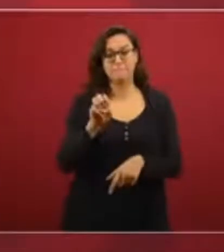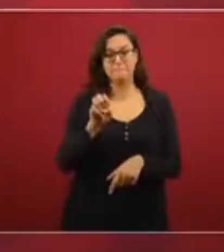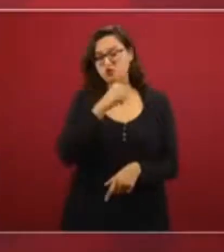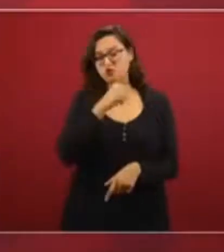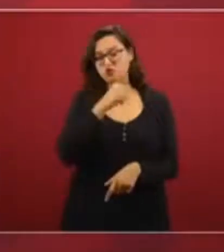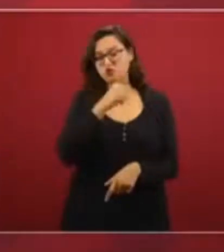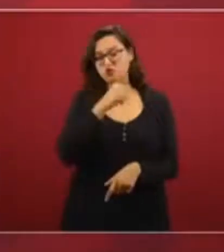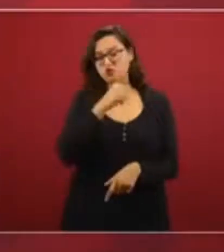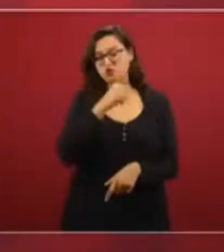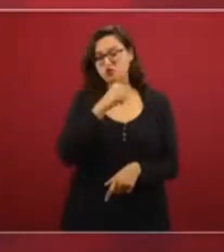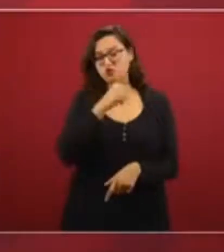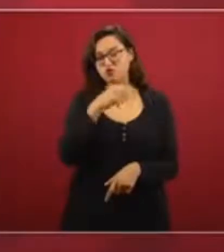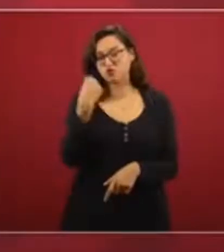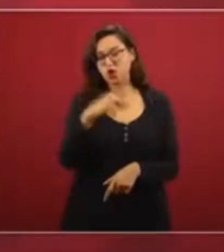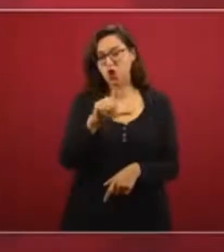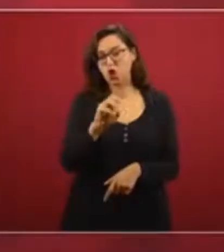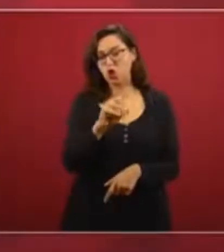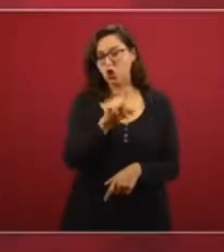Lozoya,